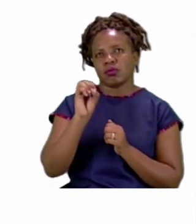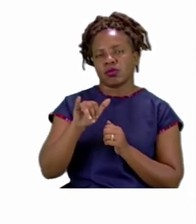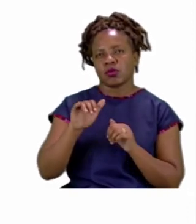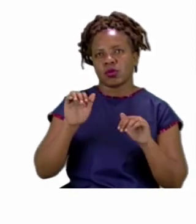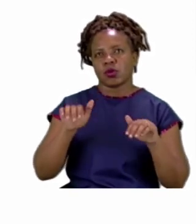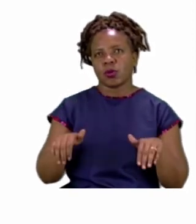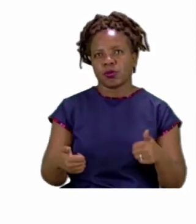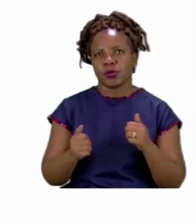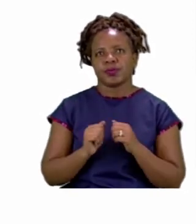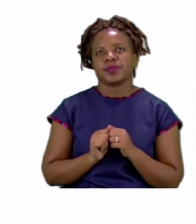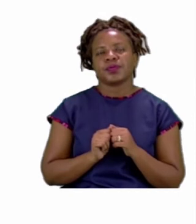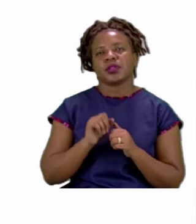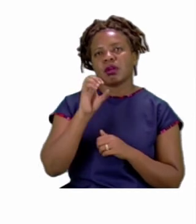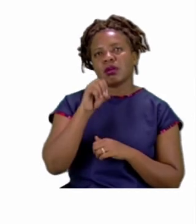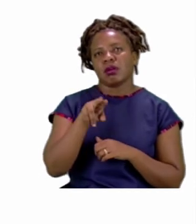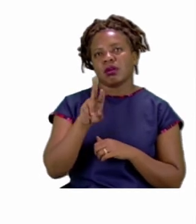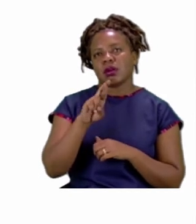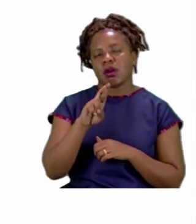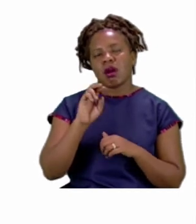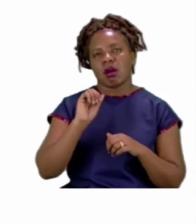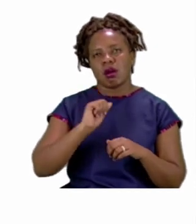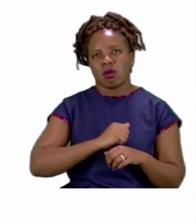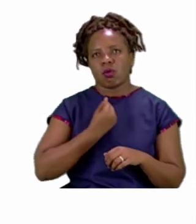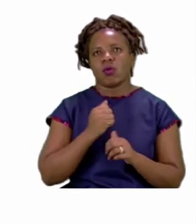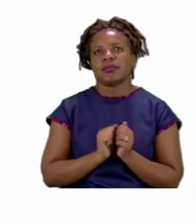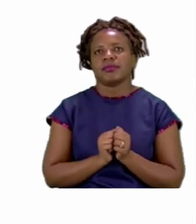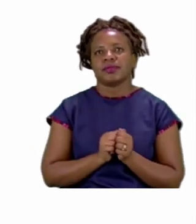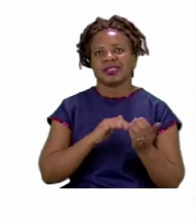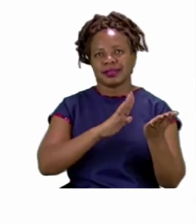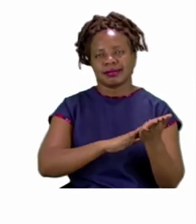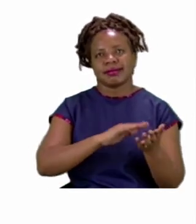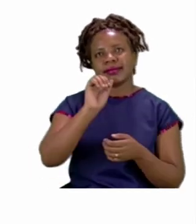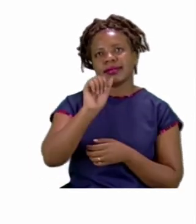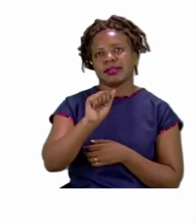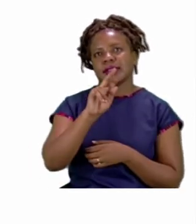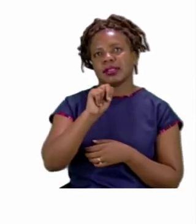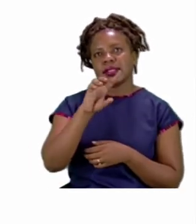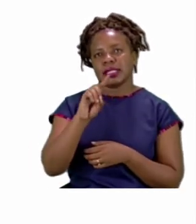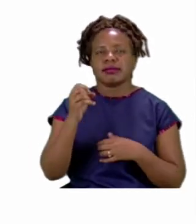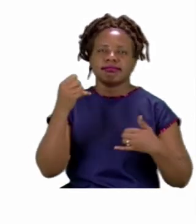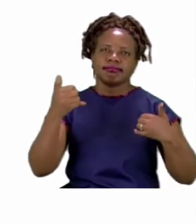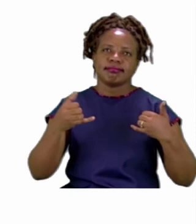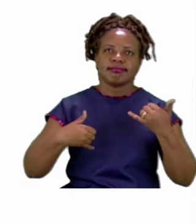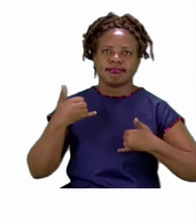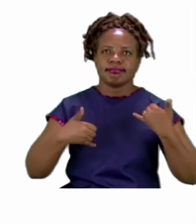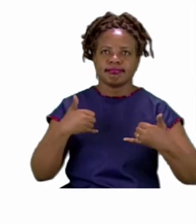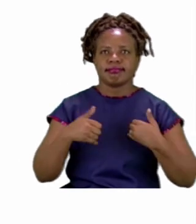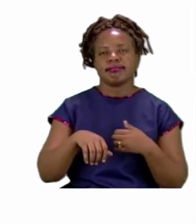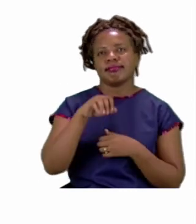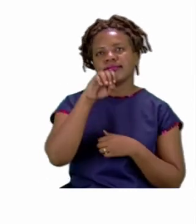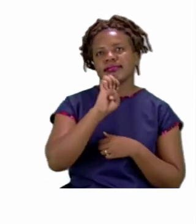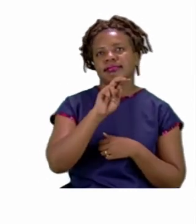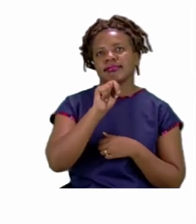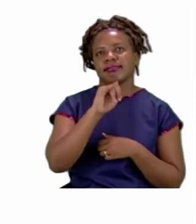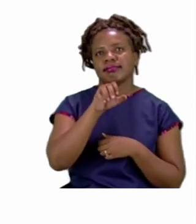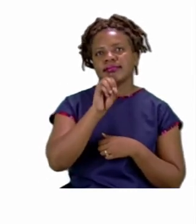hour, and enjoy. every day.